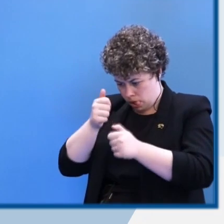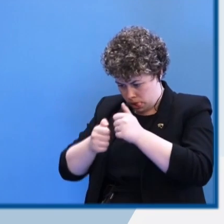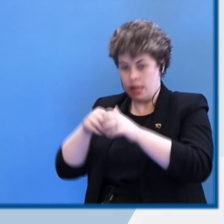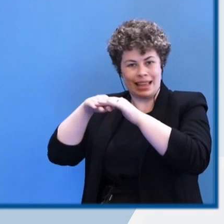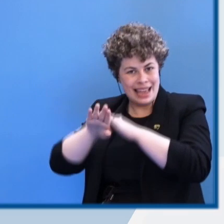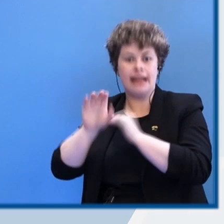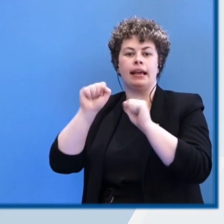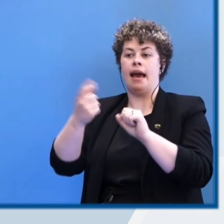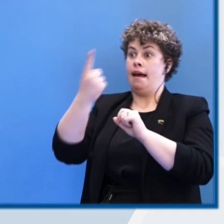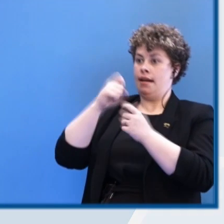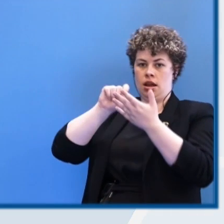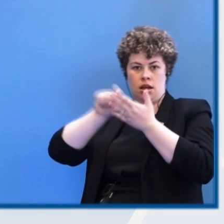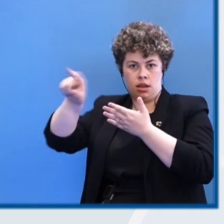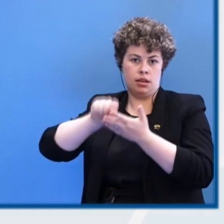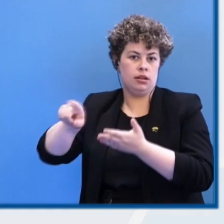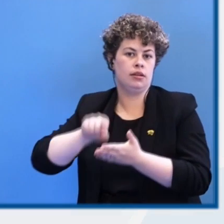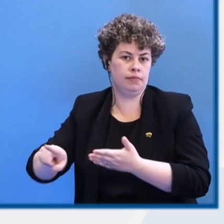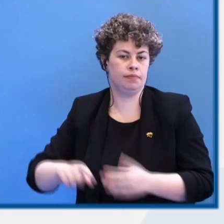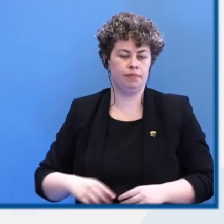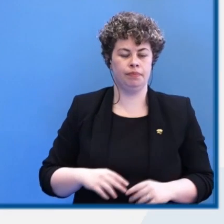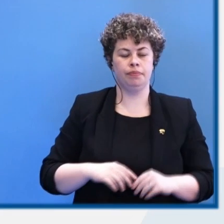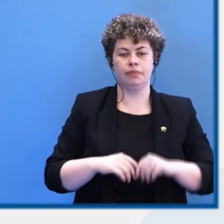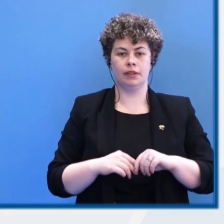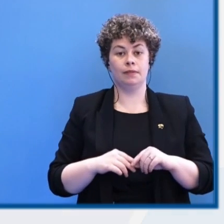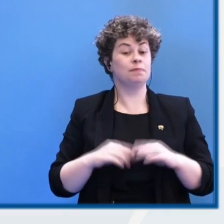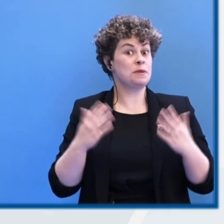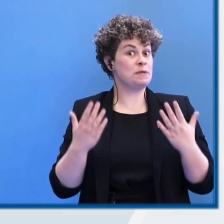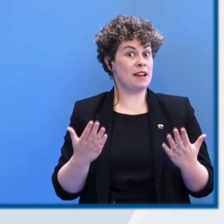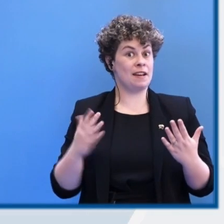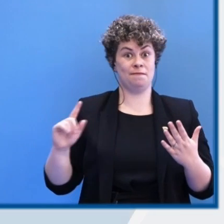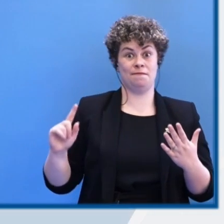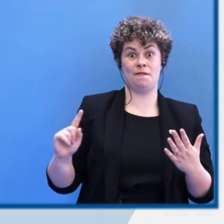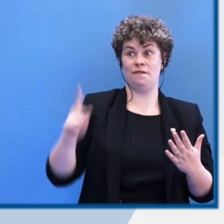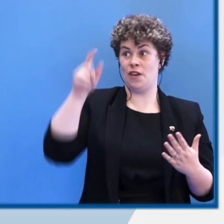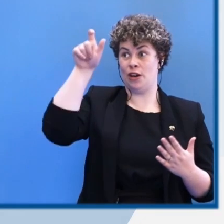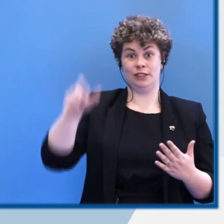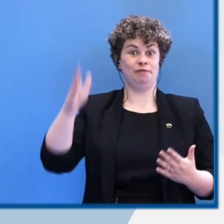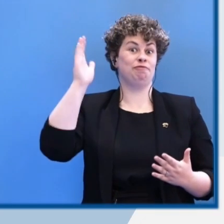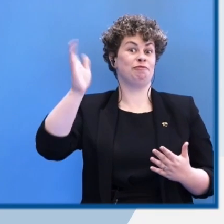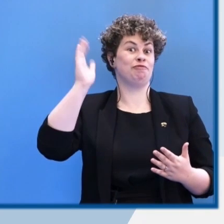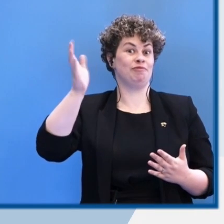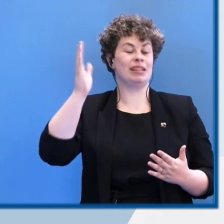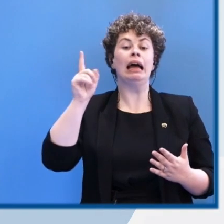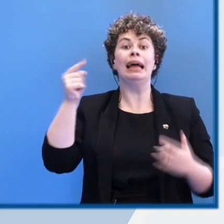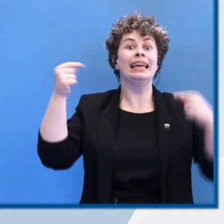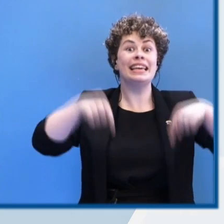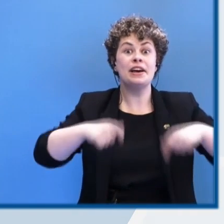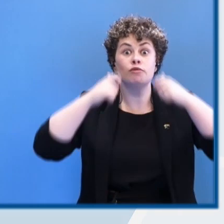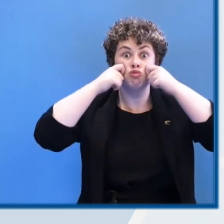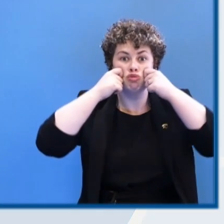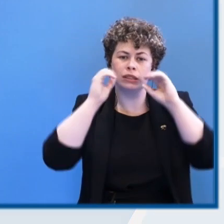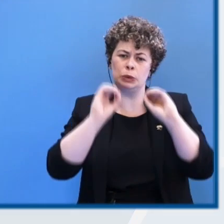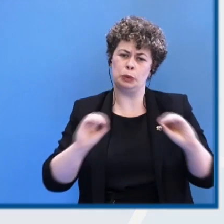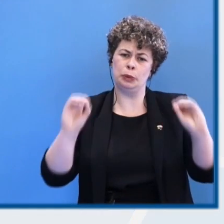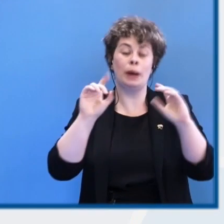So, I'm going to introduce our keynote speaker, who unfortunately cannot physically be with us today, but his name is